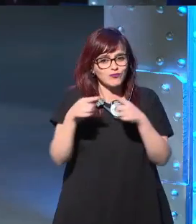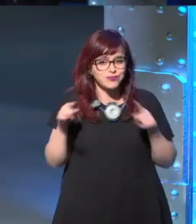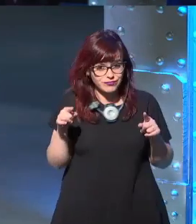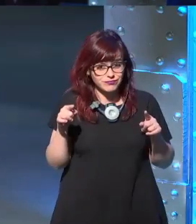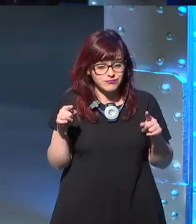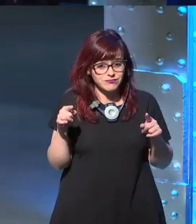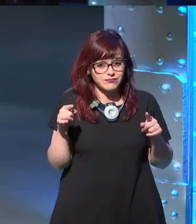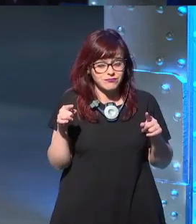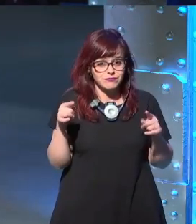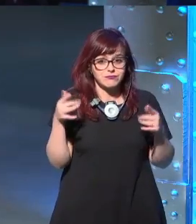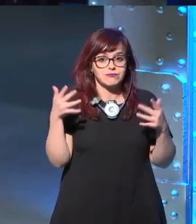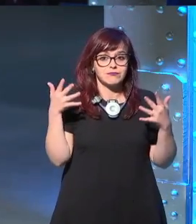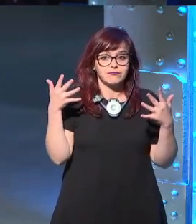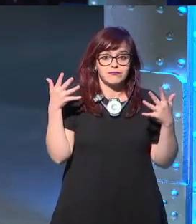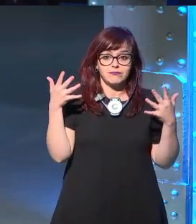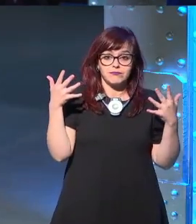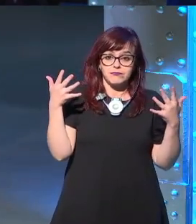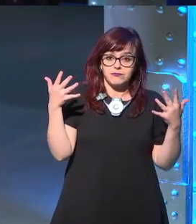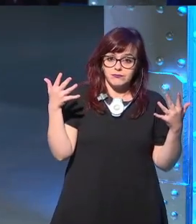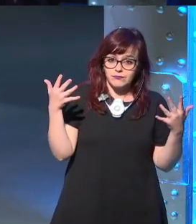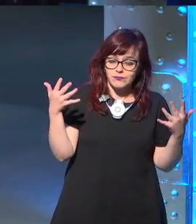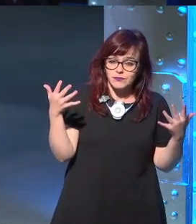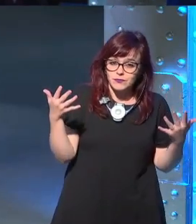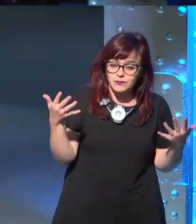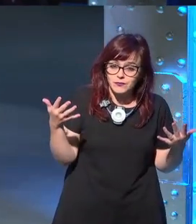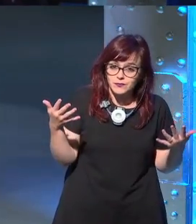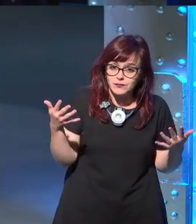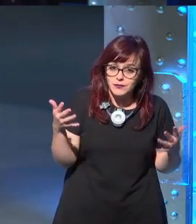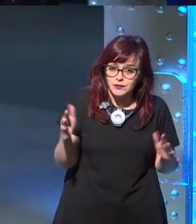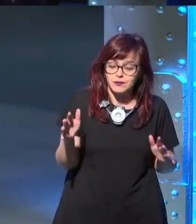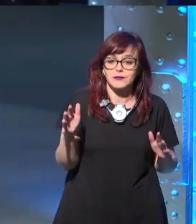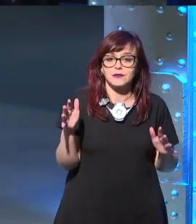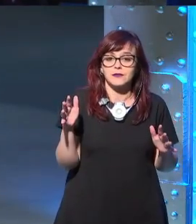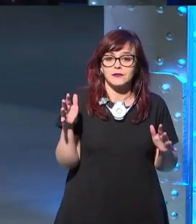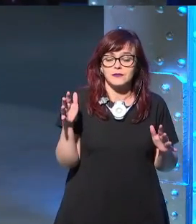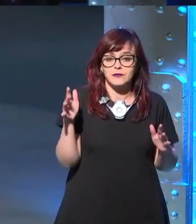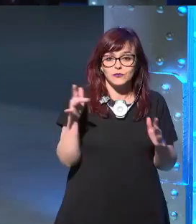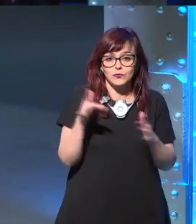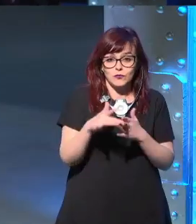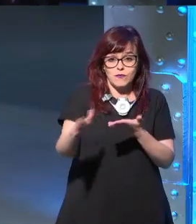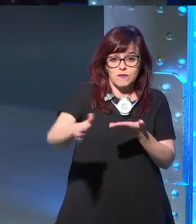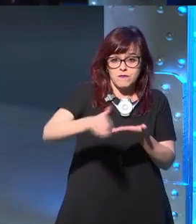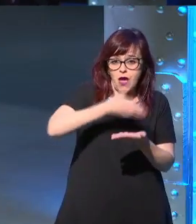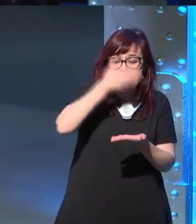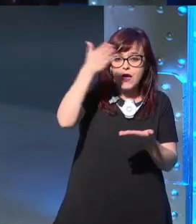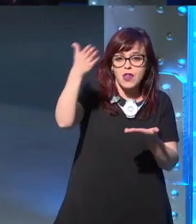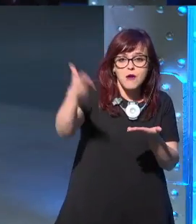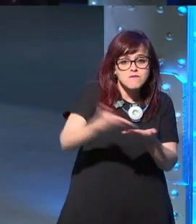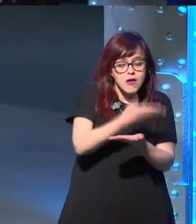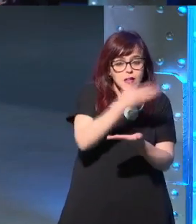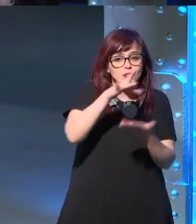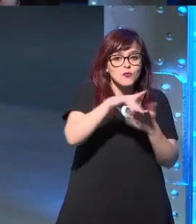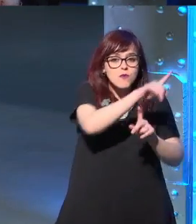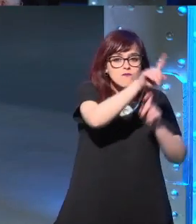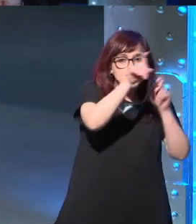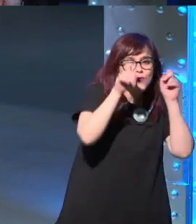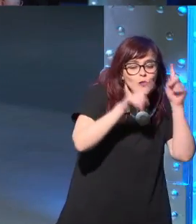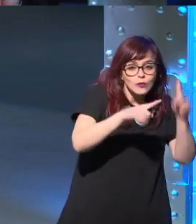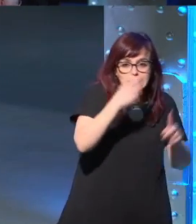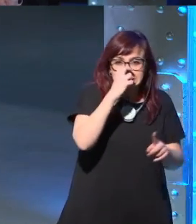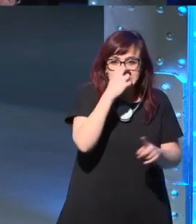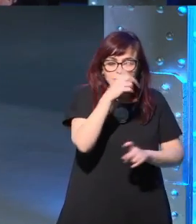every page, there's that list of things he wants to do each week. Questions he wants answered. On this page, we have,